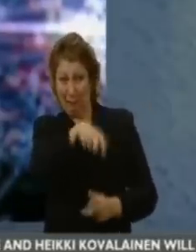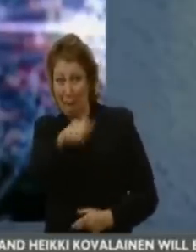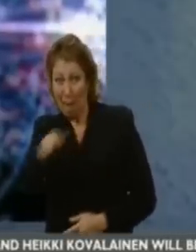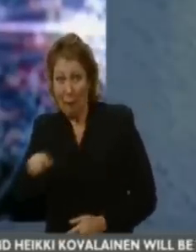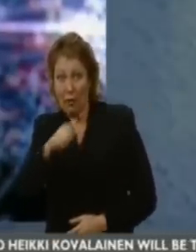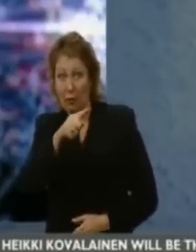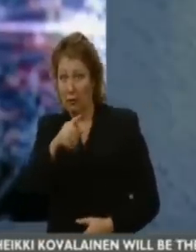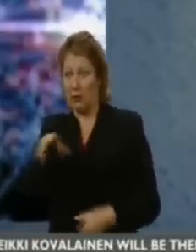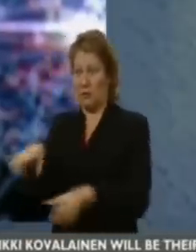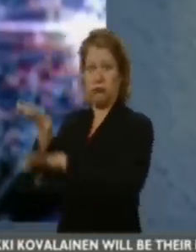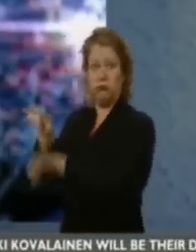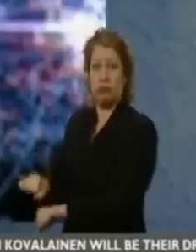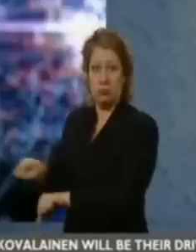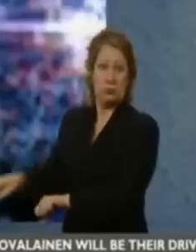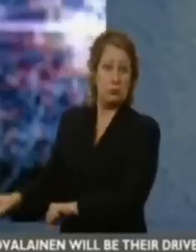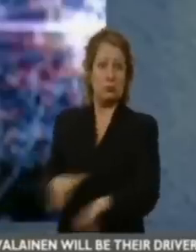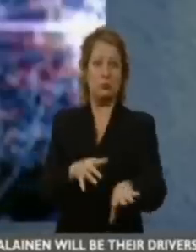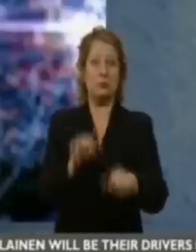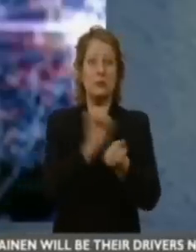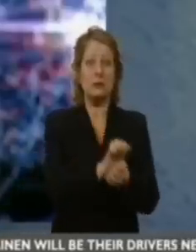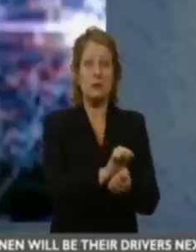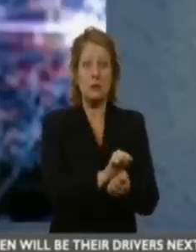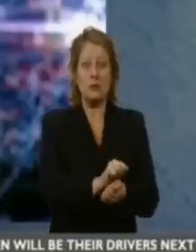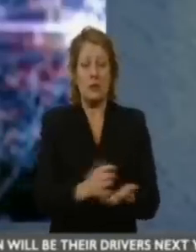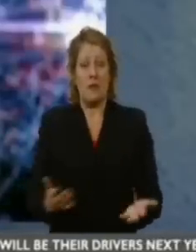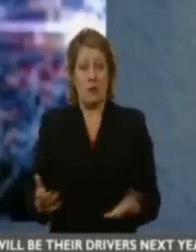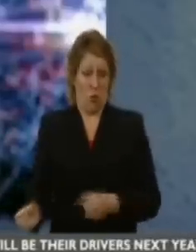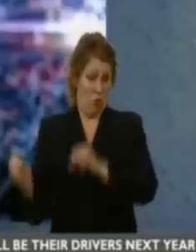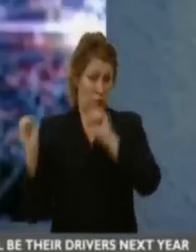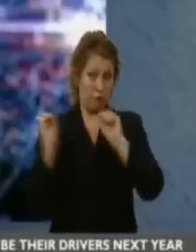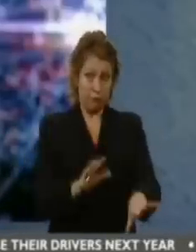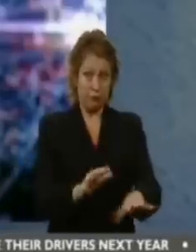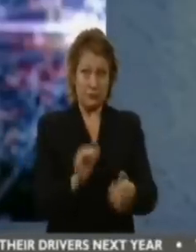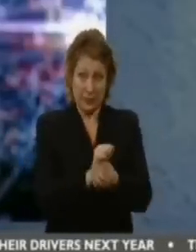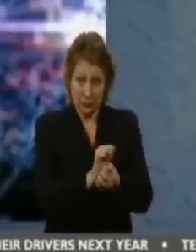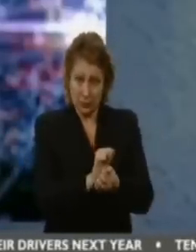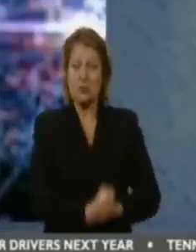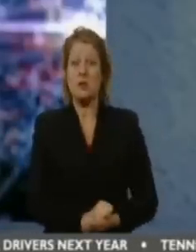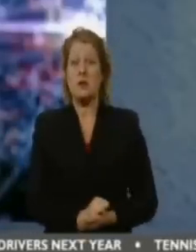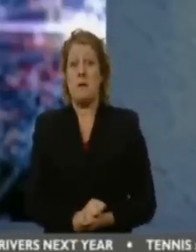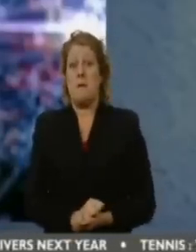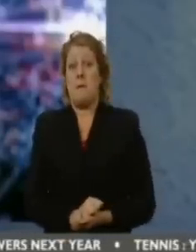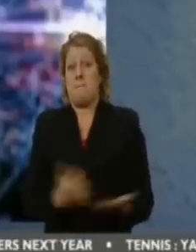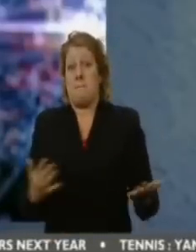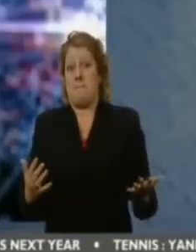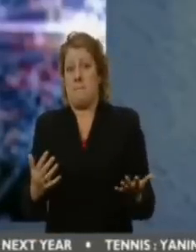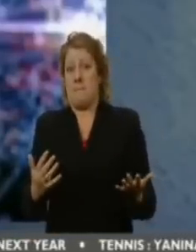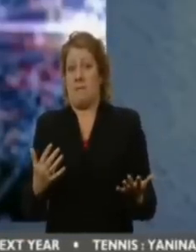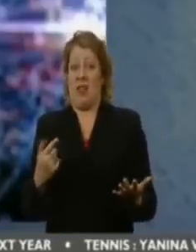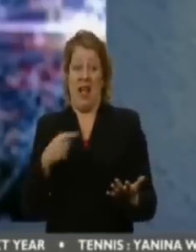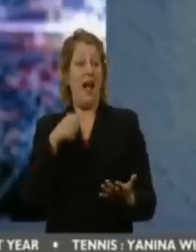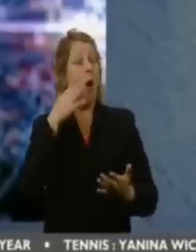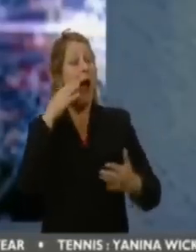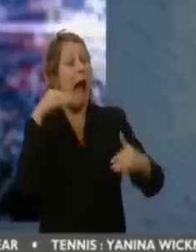him into detention. So they stick him into detention. And in prison, they then say to him,